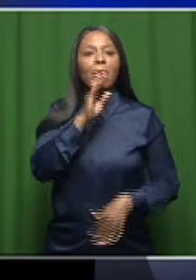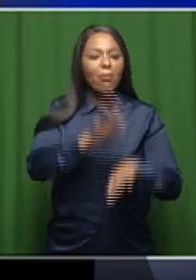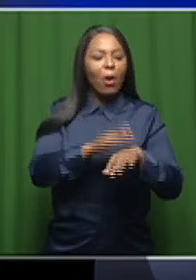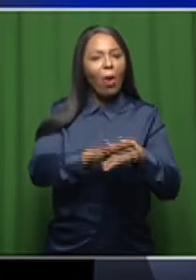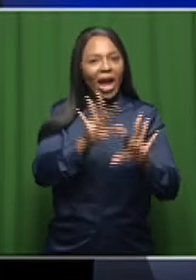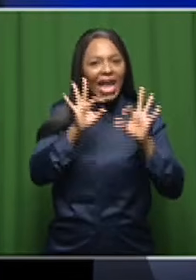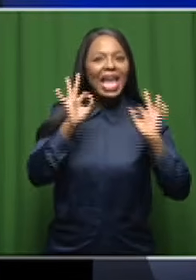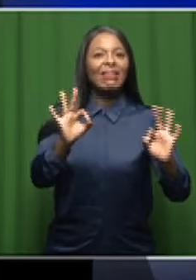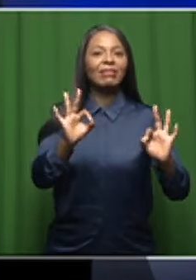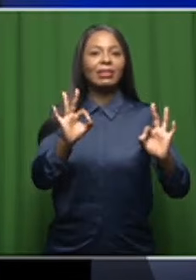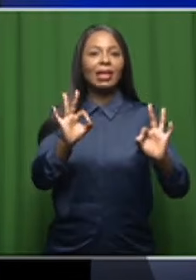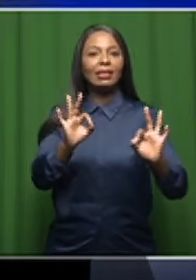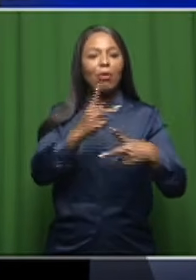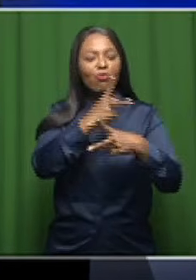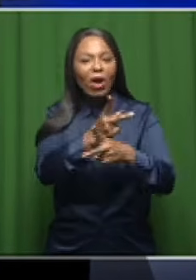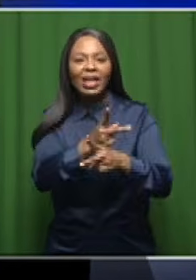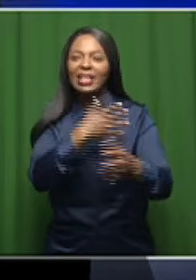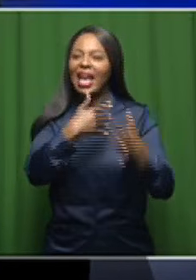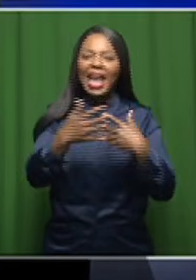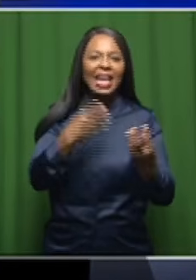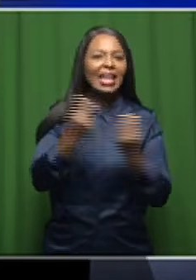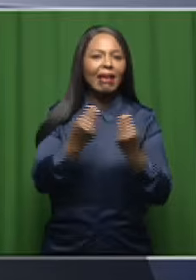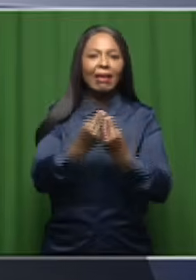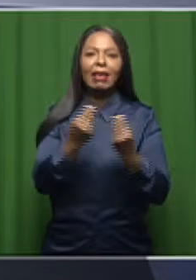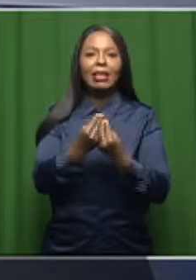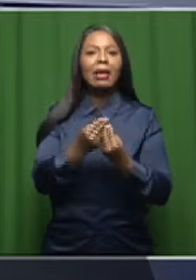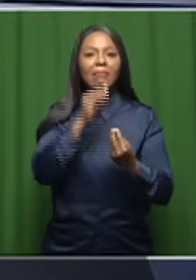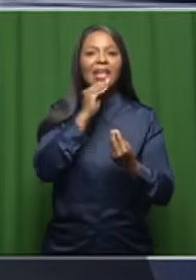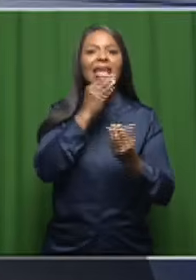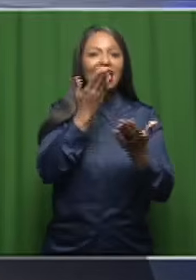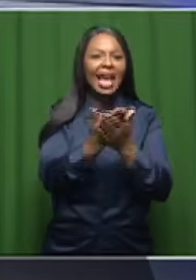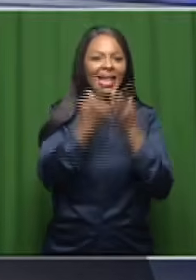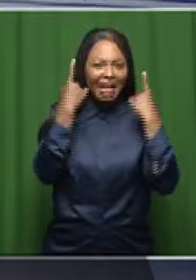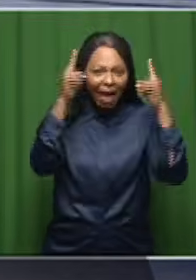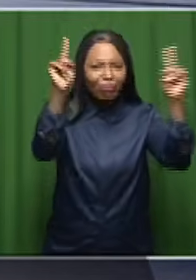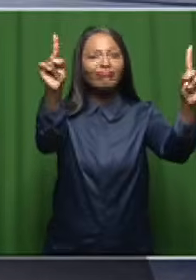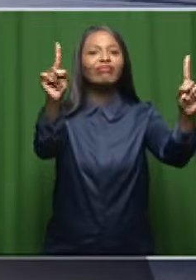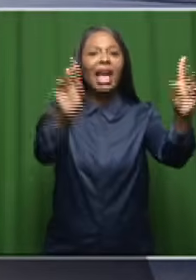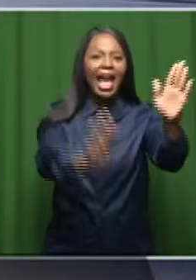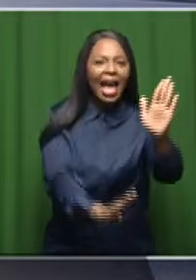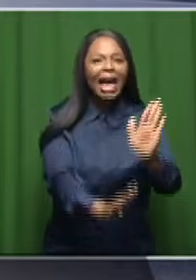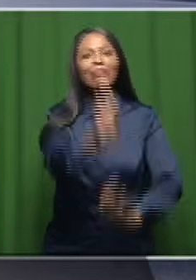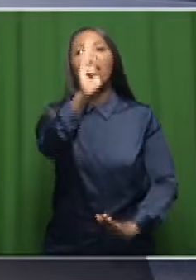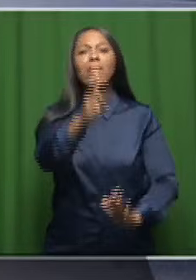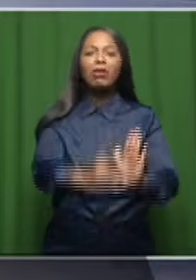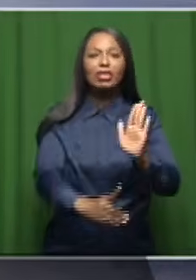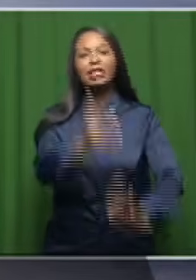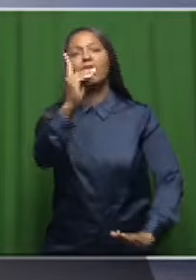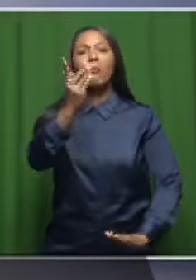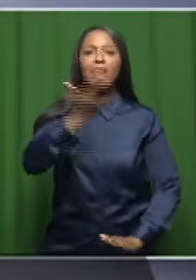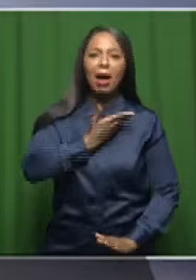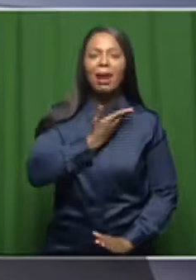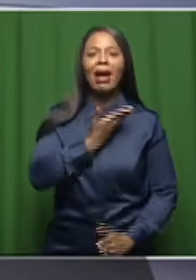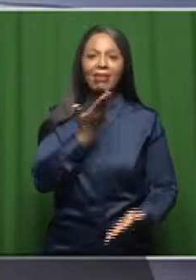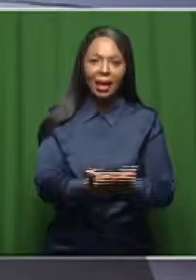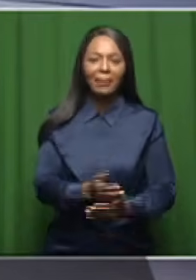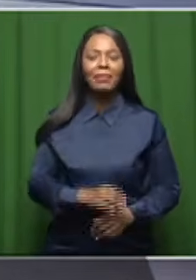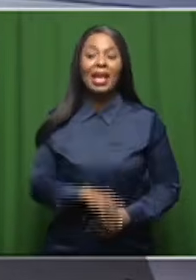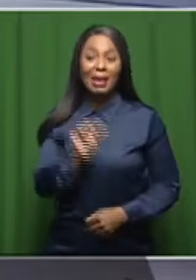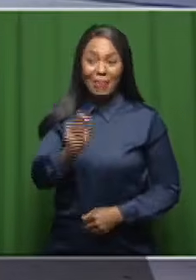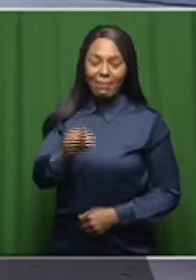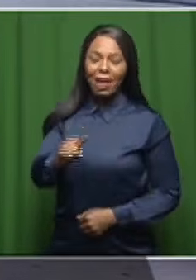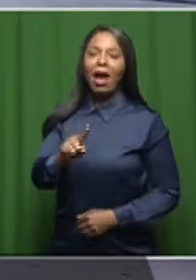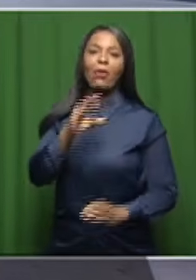enhance whatever productivity that you've already put. So there needs to be a lot of more effective communication around that